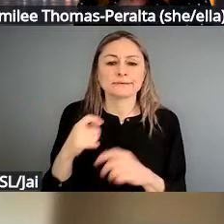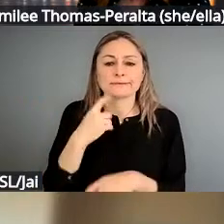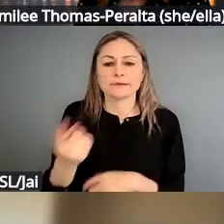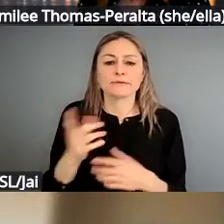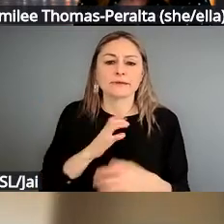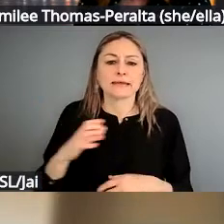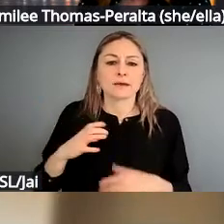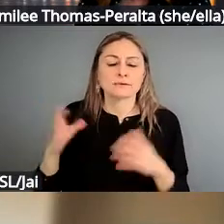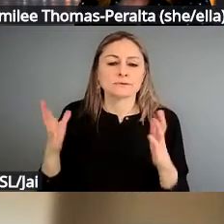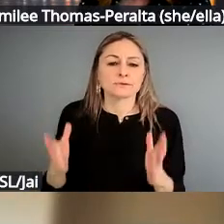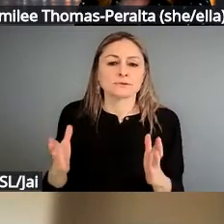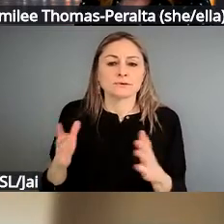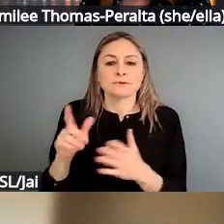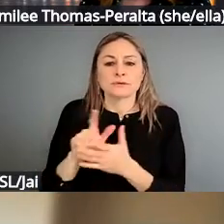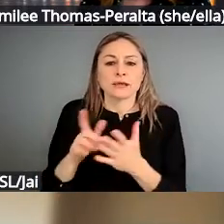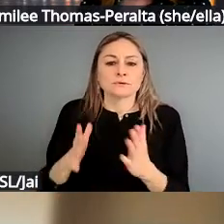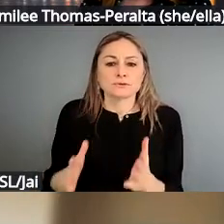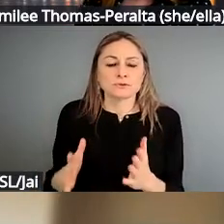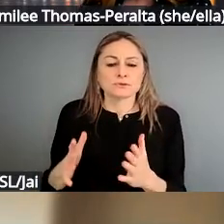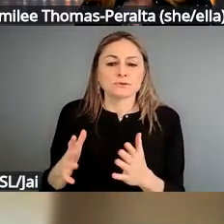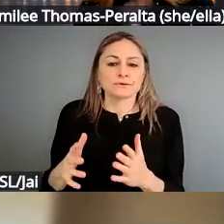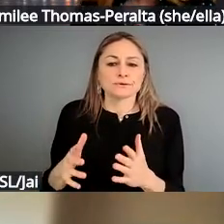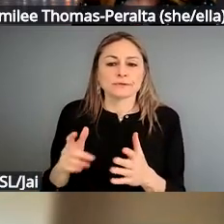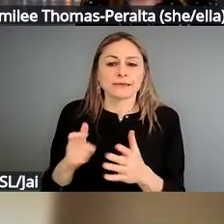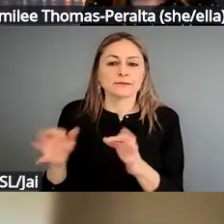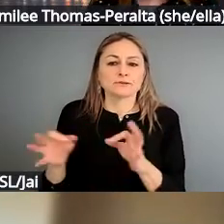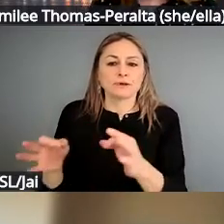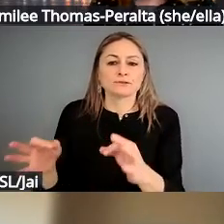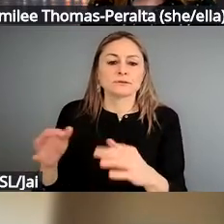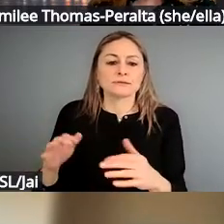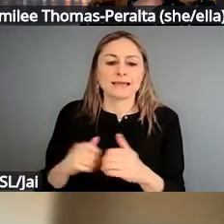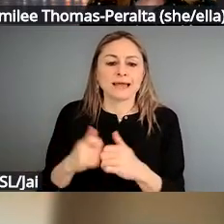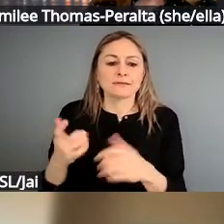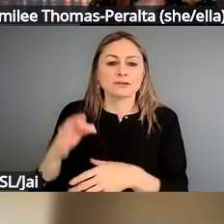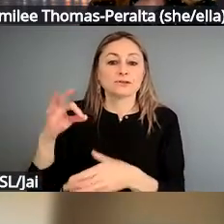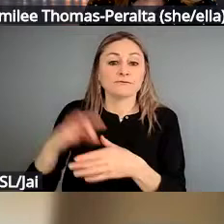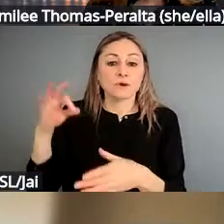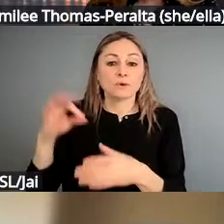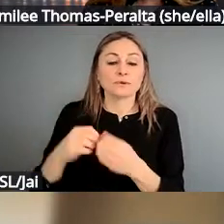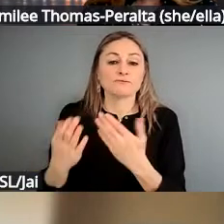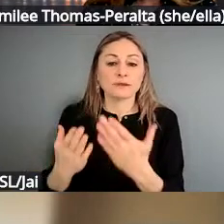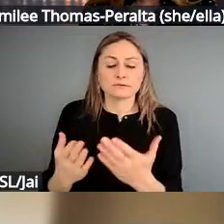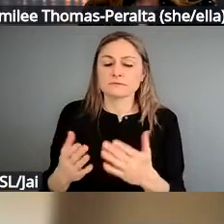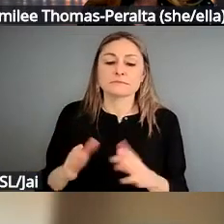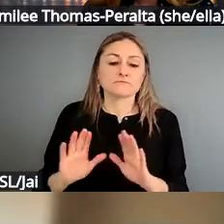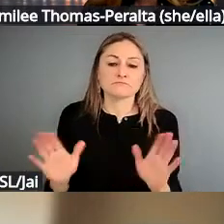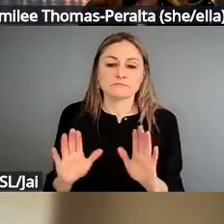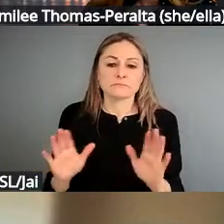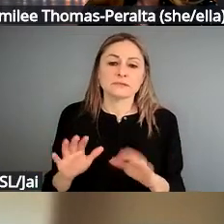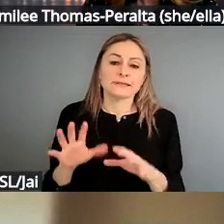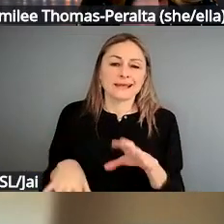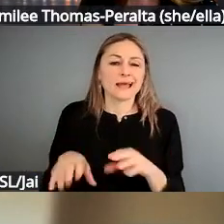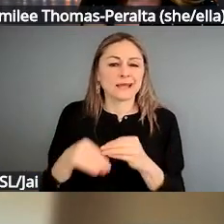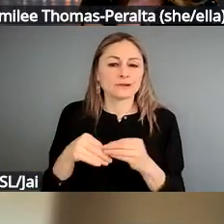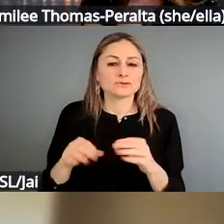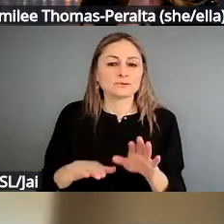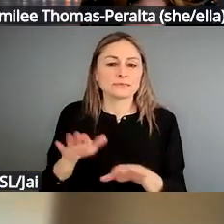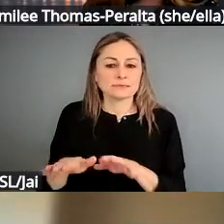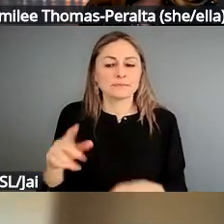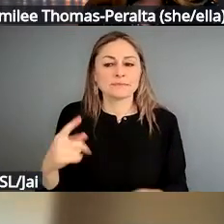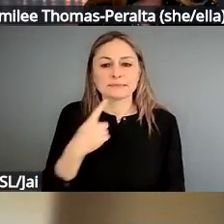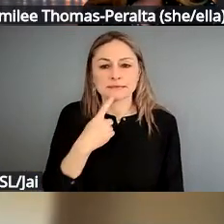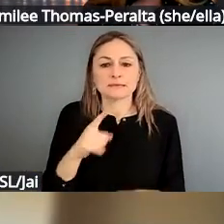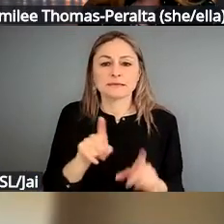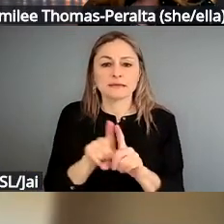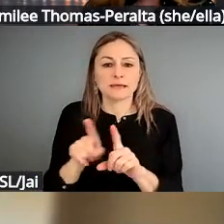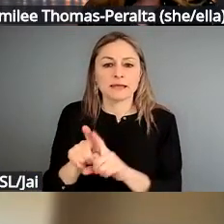counselors kind of direction on how they should vote to the resolution. They took the extra step of saying, as a kind of an